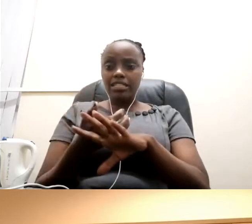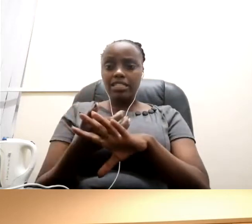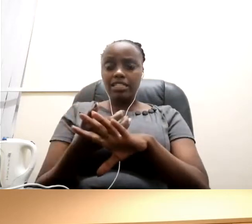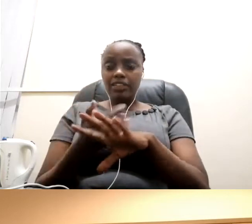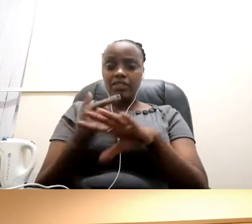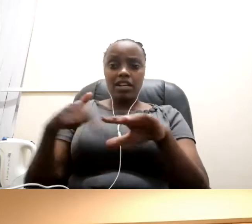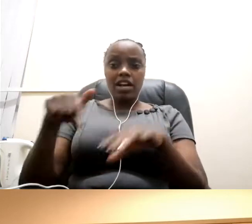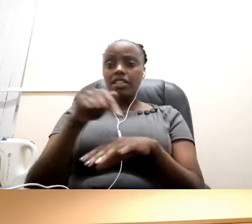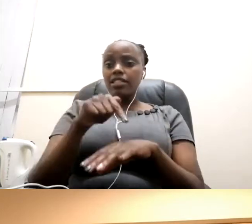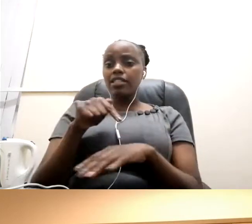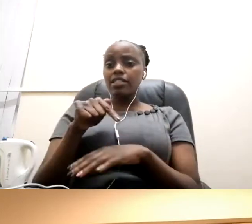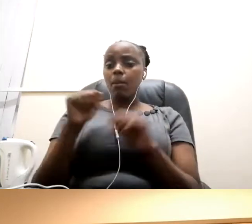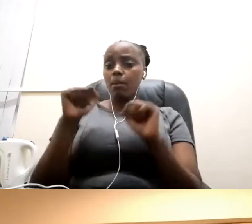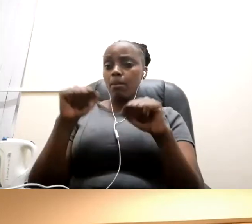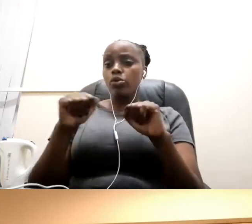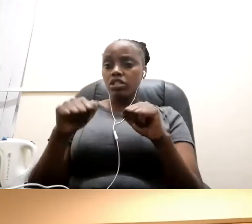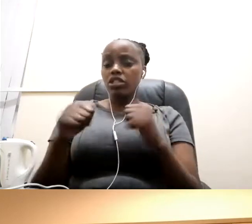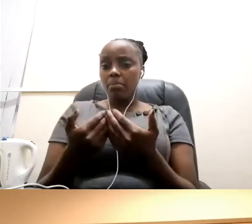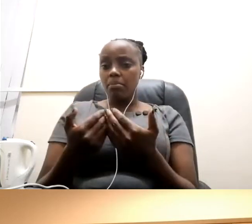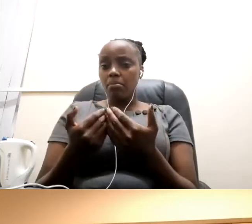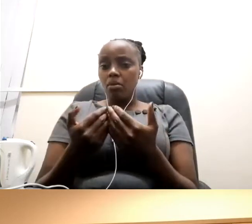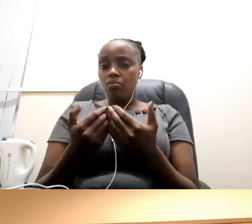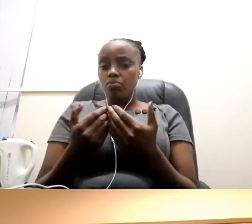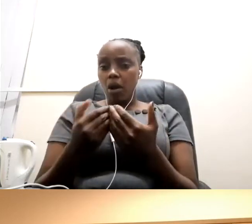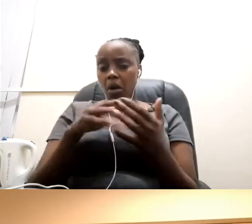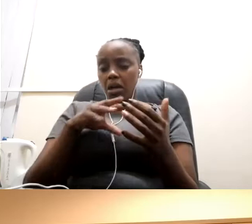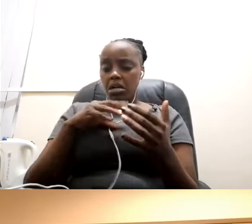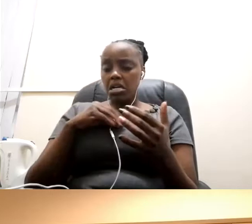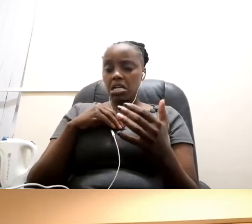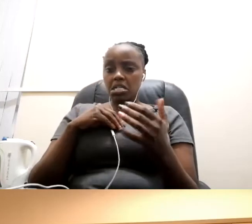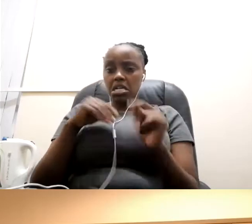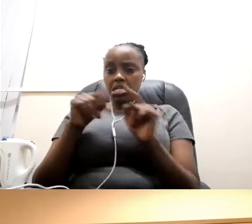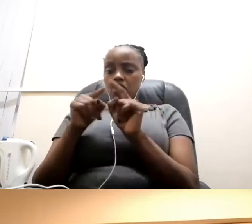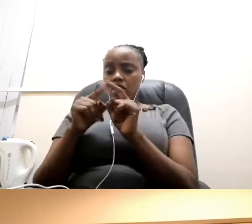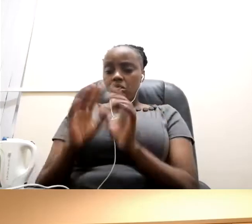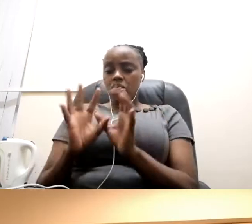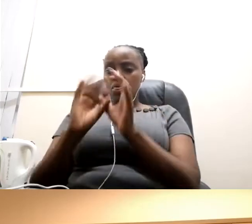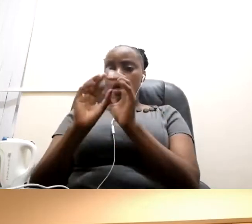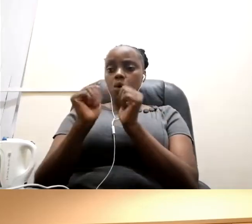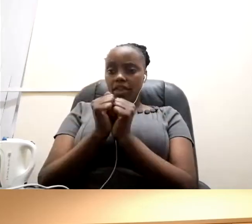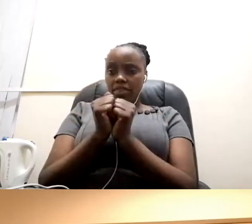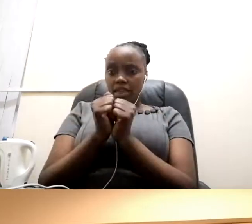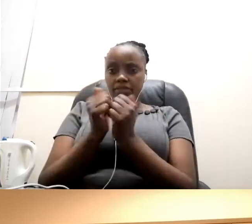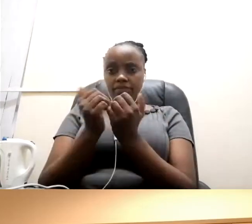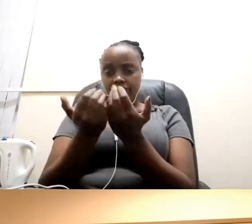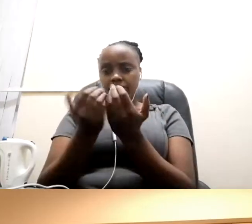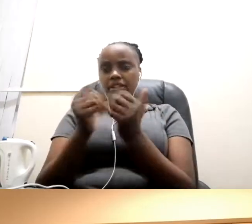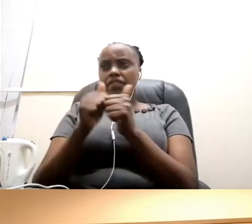we can accreditate in relation to education, distance